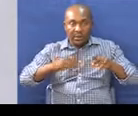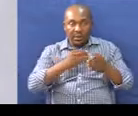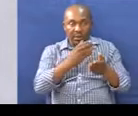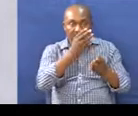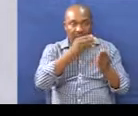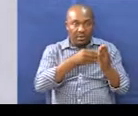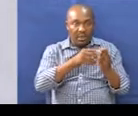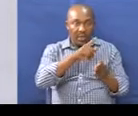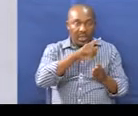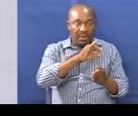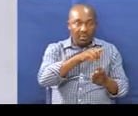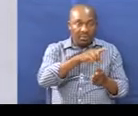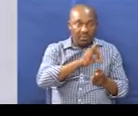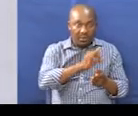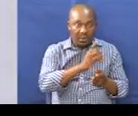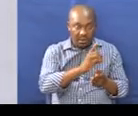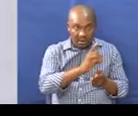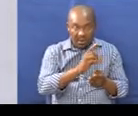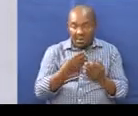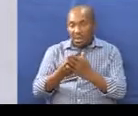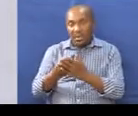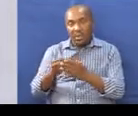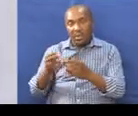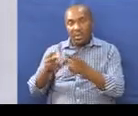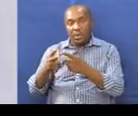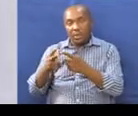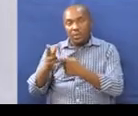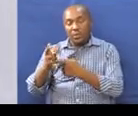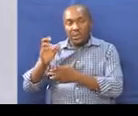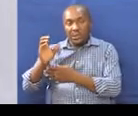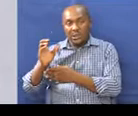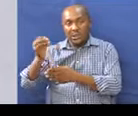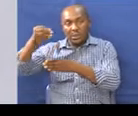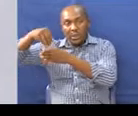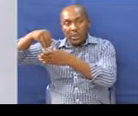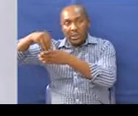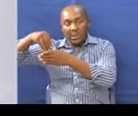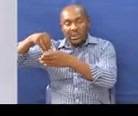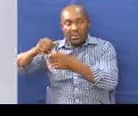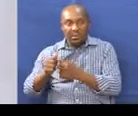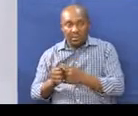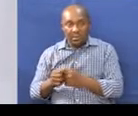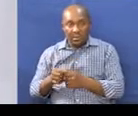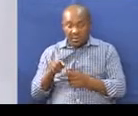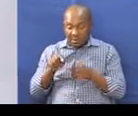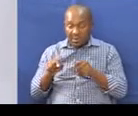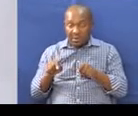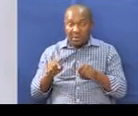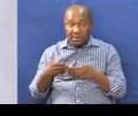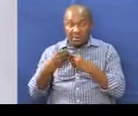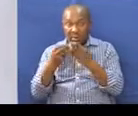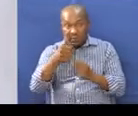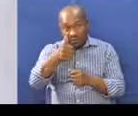concentration and the solution C contents. And this will give you a clear